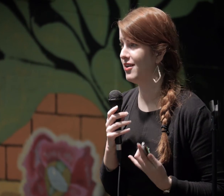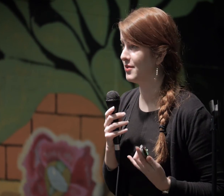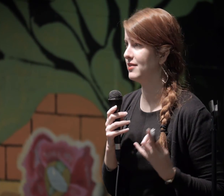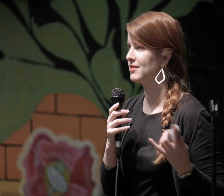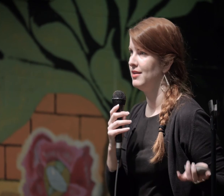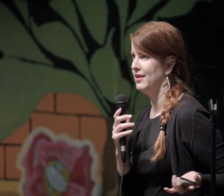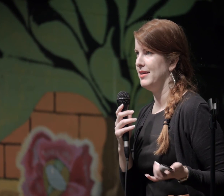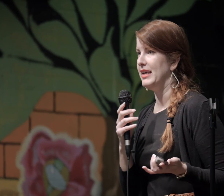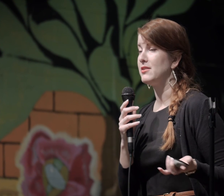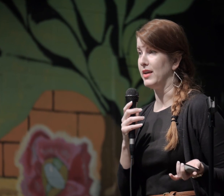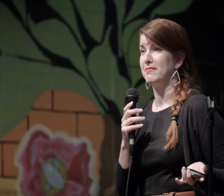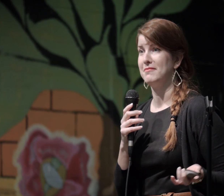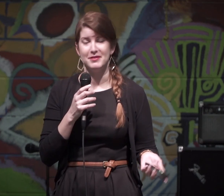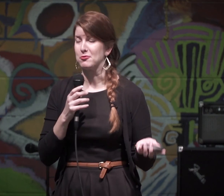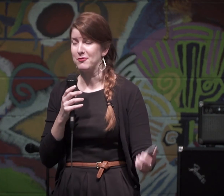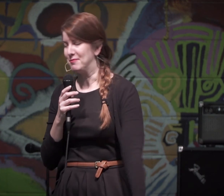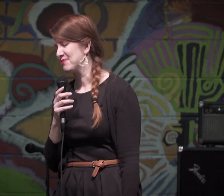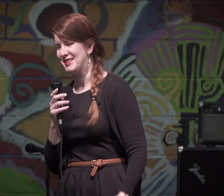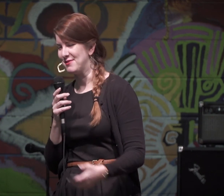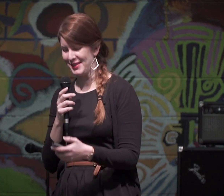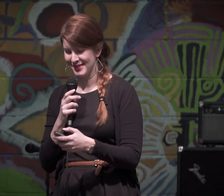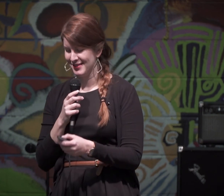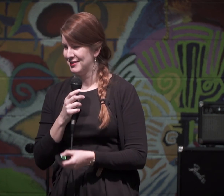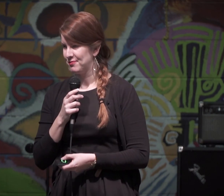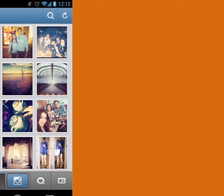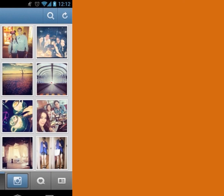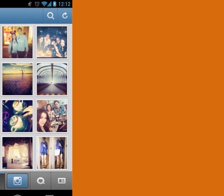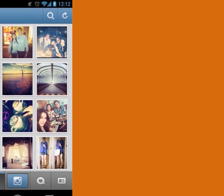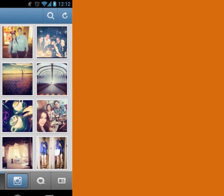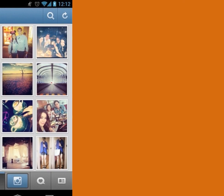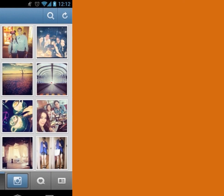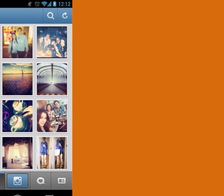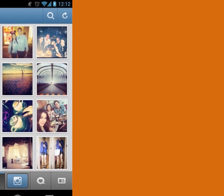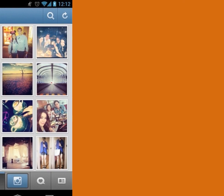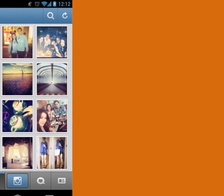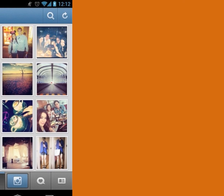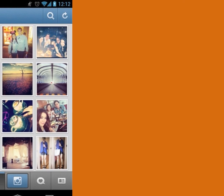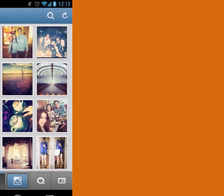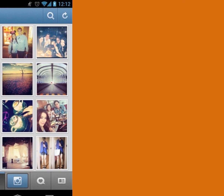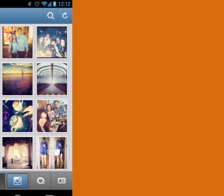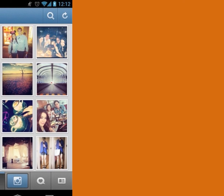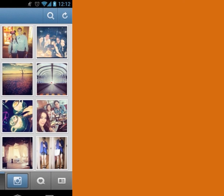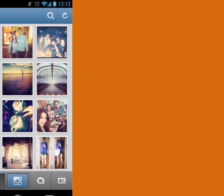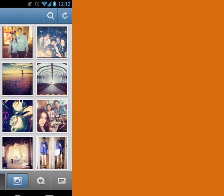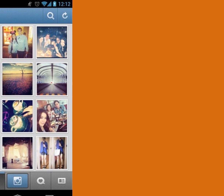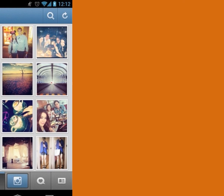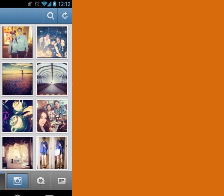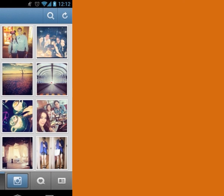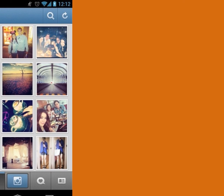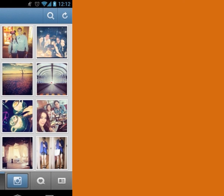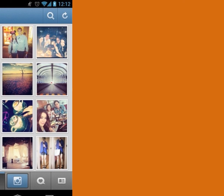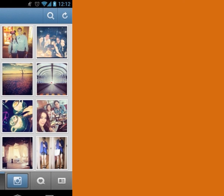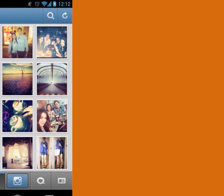their job, and it's fun. It's really fun. Anyways, so we have this weird phenomenon of our language is